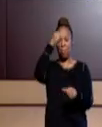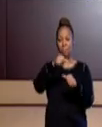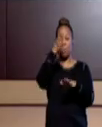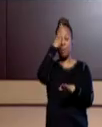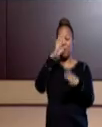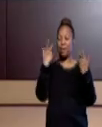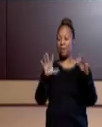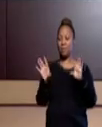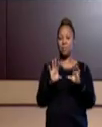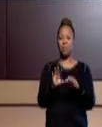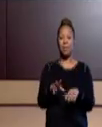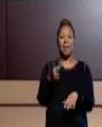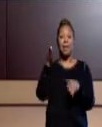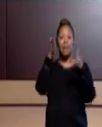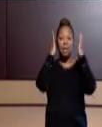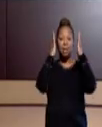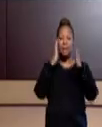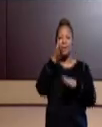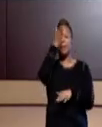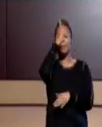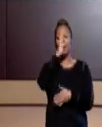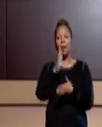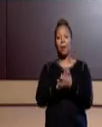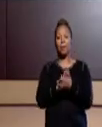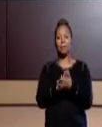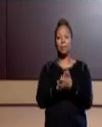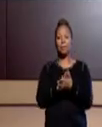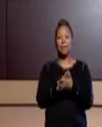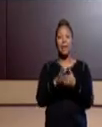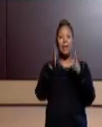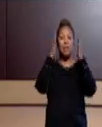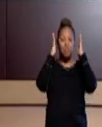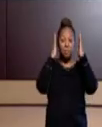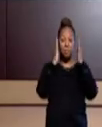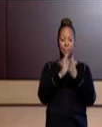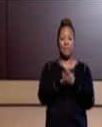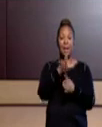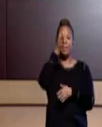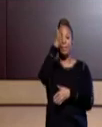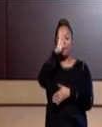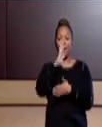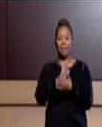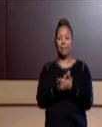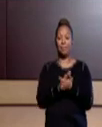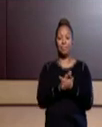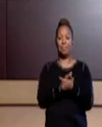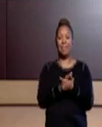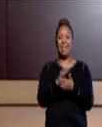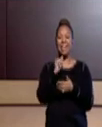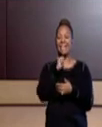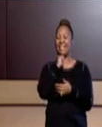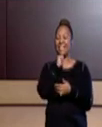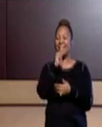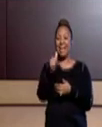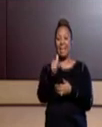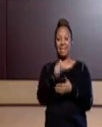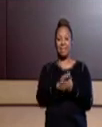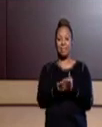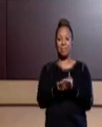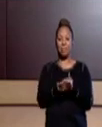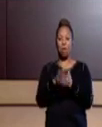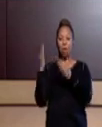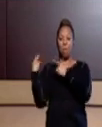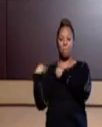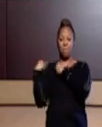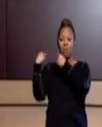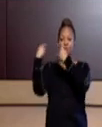done. And I need you to hear me. God, please hear me loud and clear. God did not